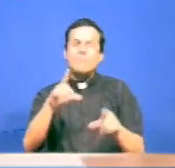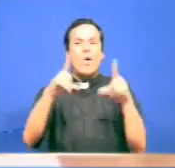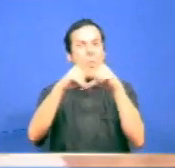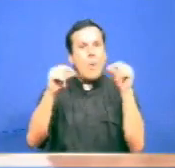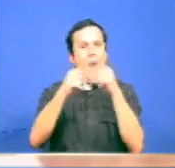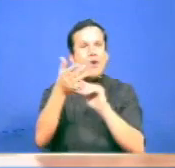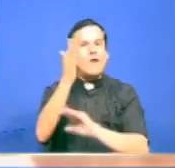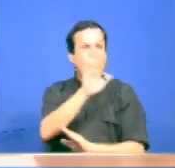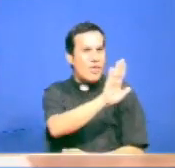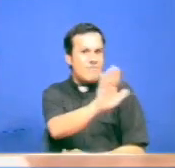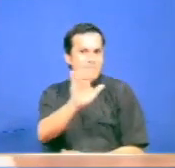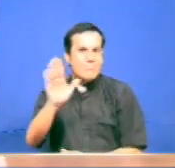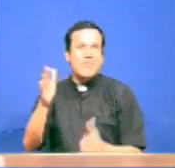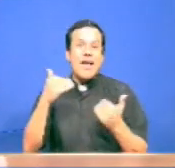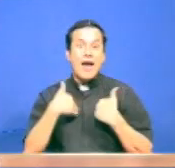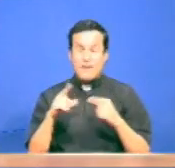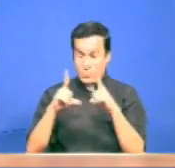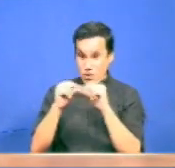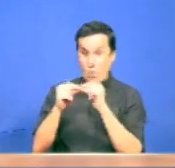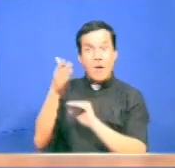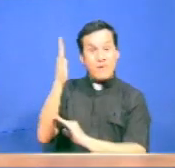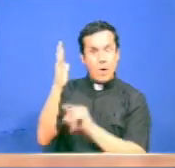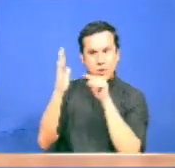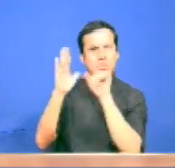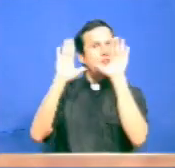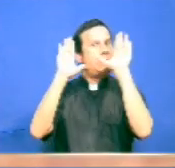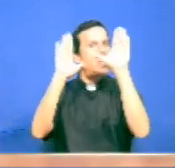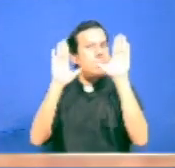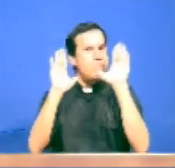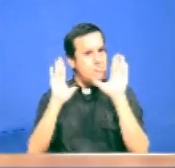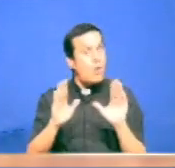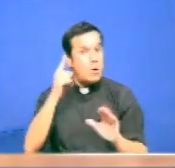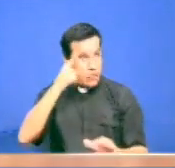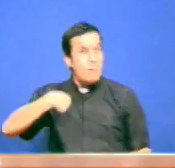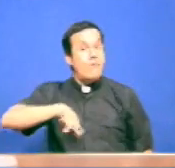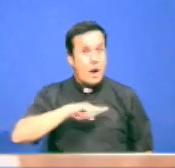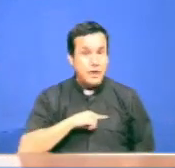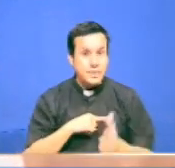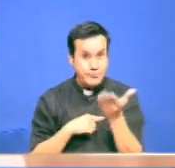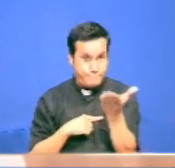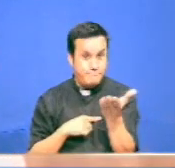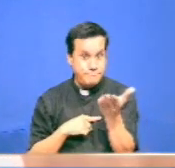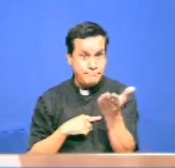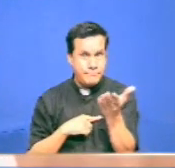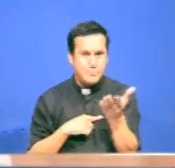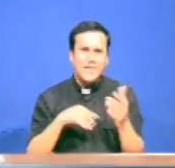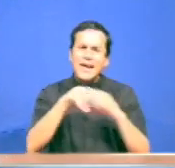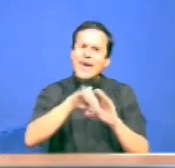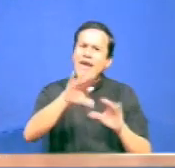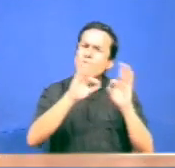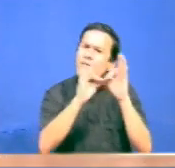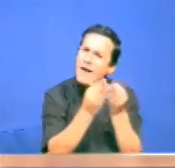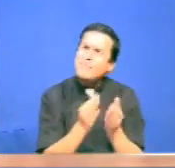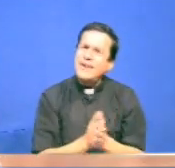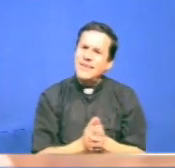us. It's a strong pillar. Maybe it's a time, look at it again. Read it out in the family. Let the young fellows begin to read in the